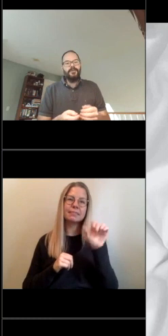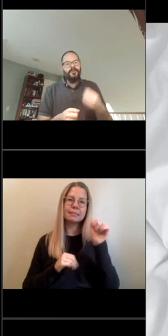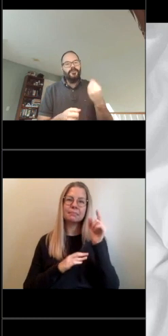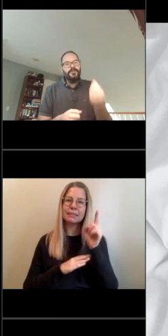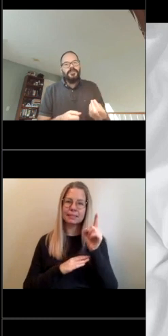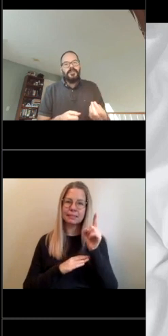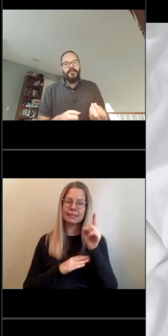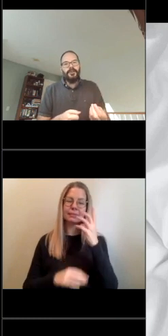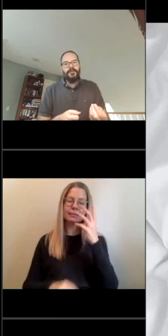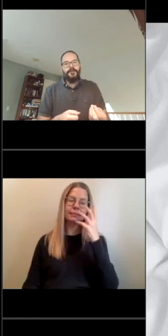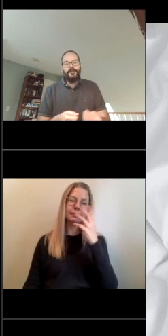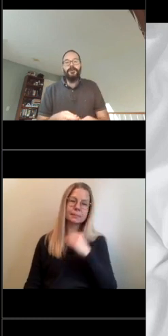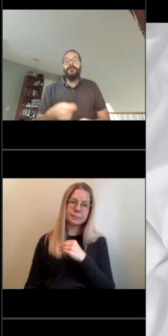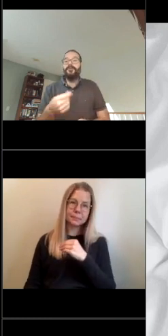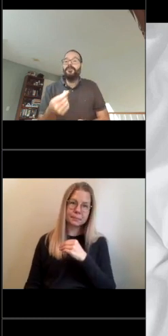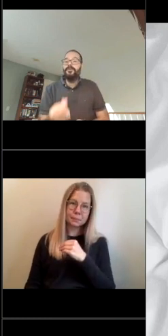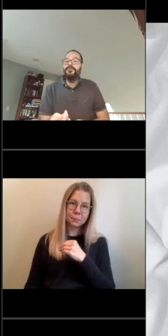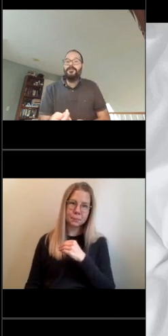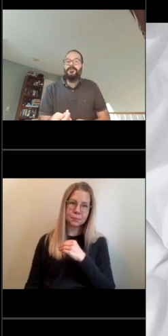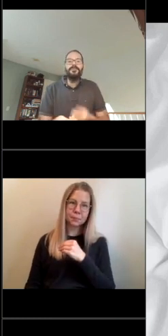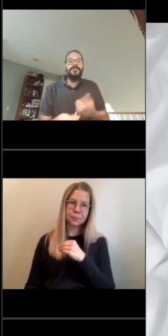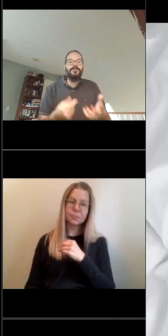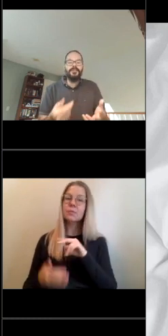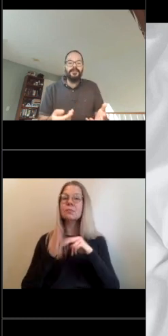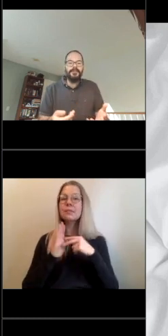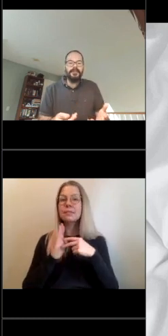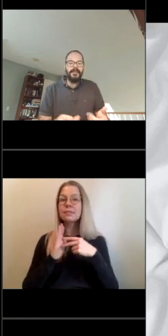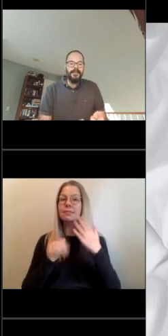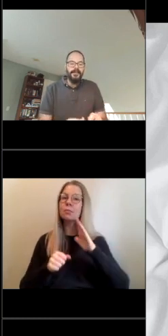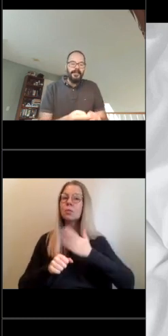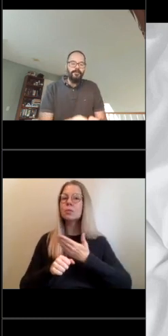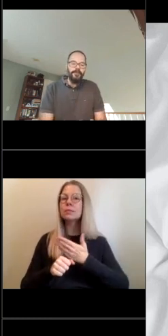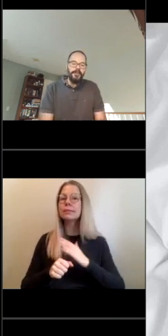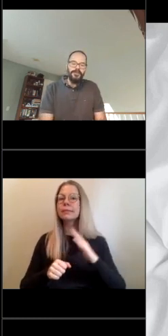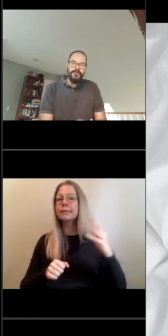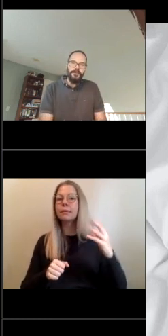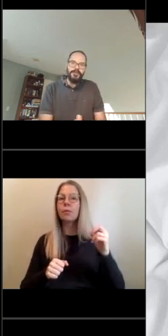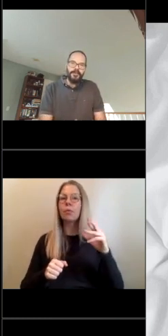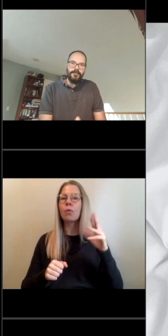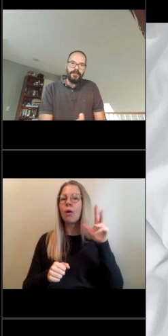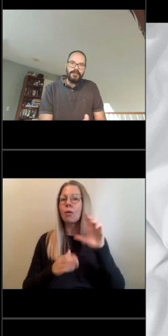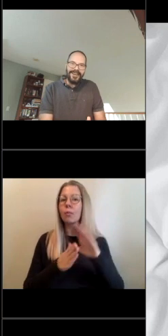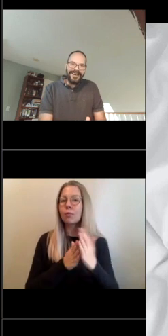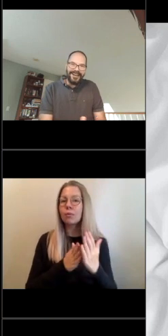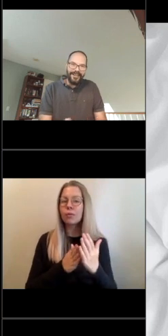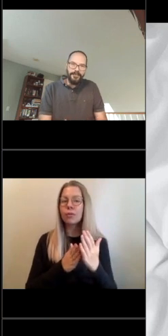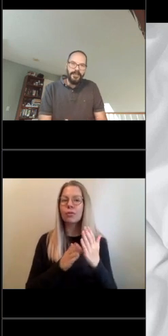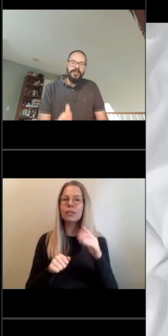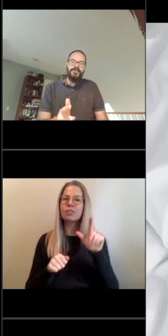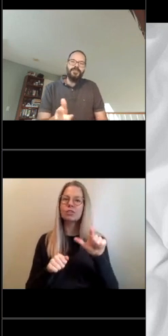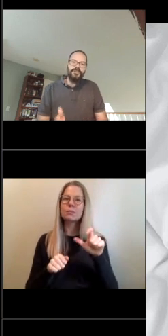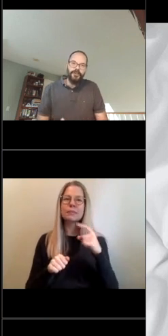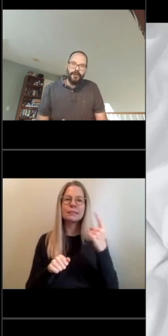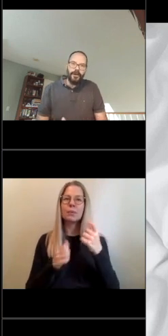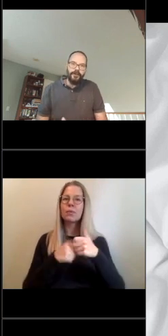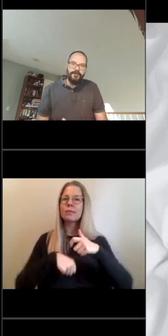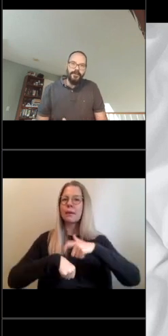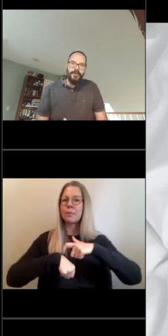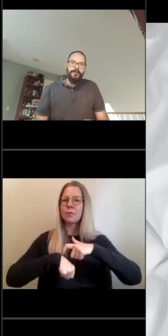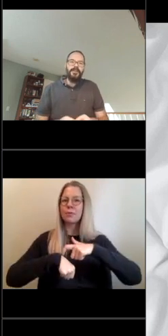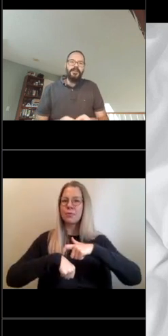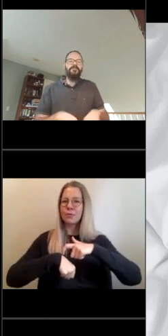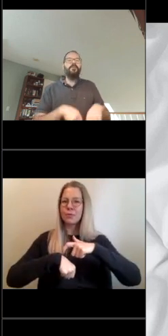And so if you're using an audiobook or if you're using music or something like that, it really should be something timed to turn